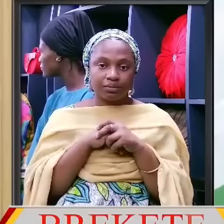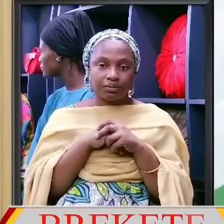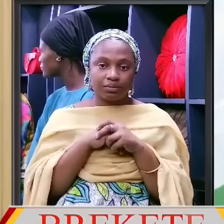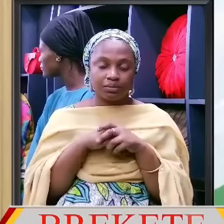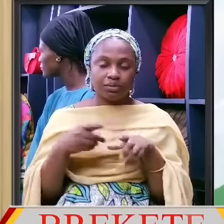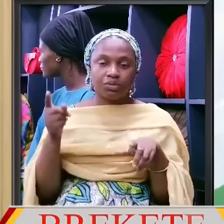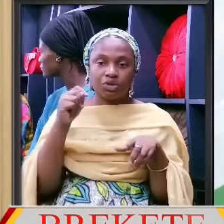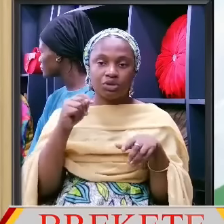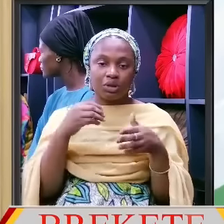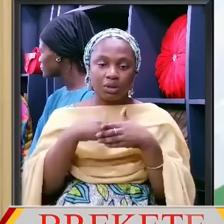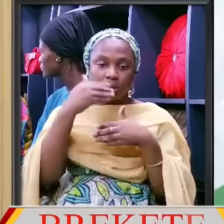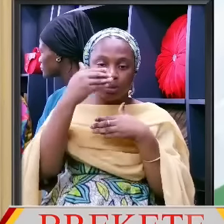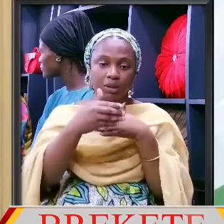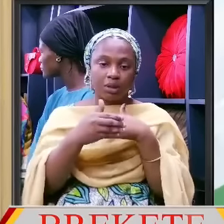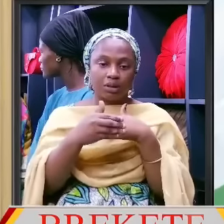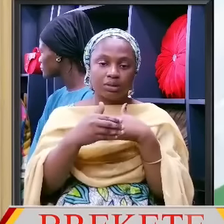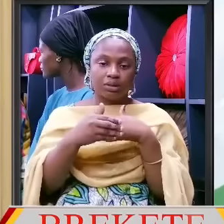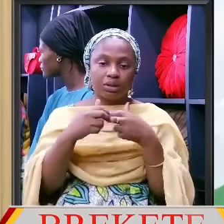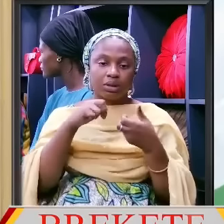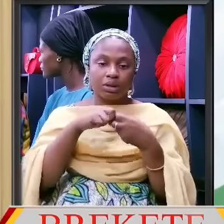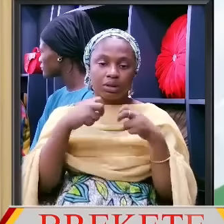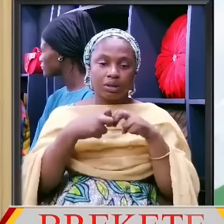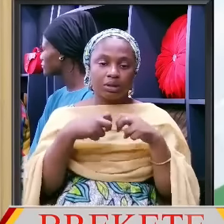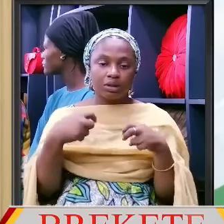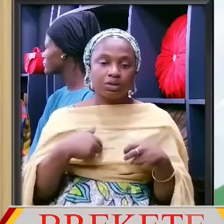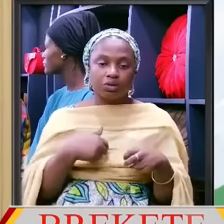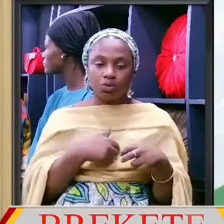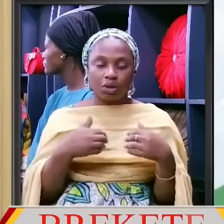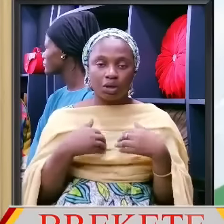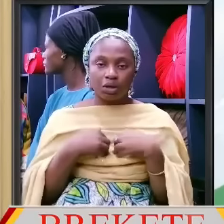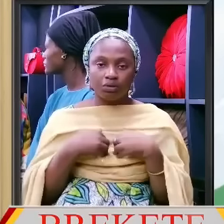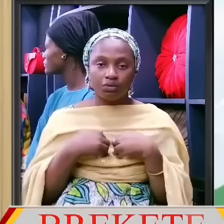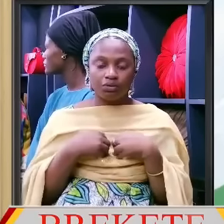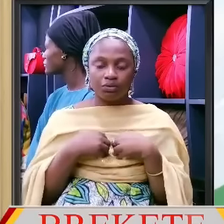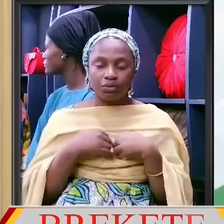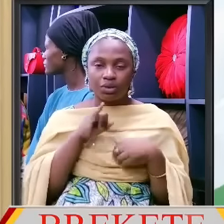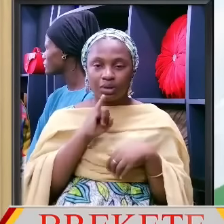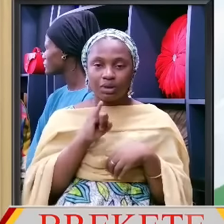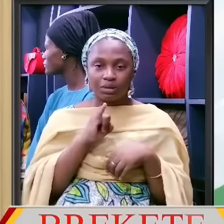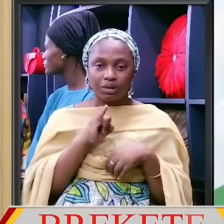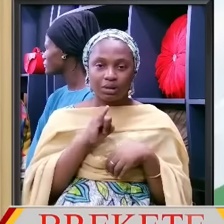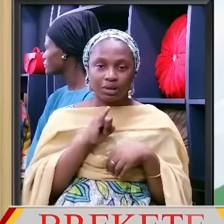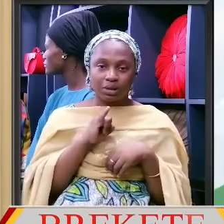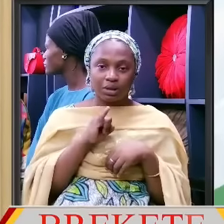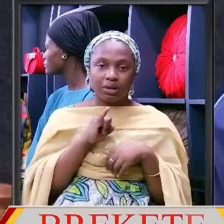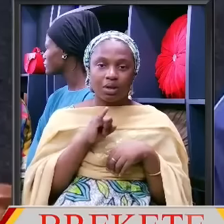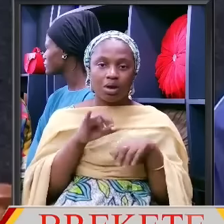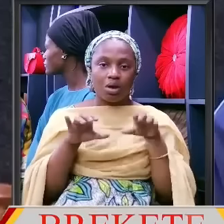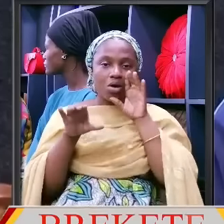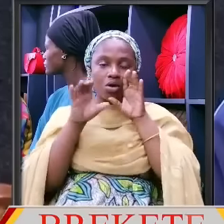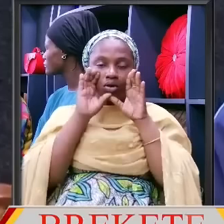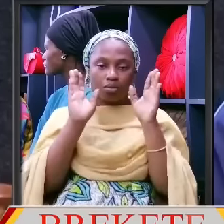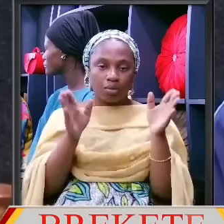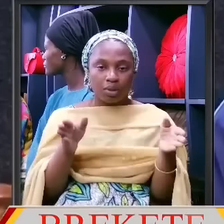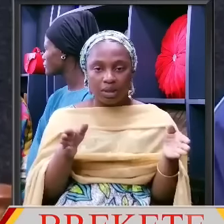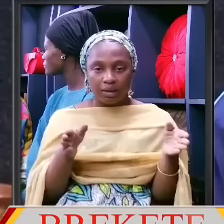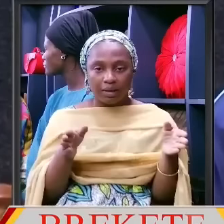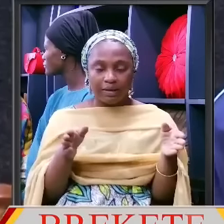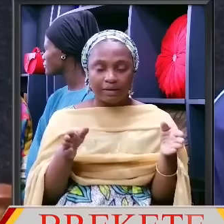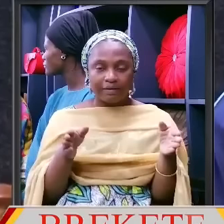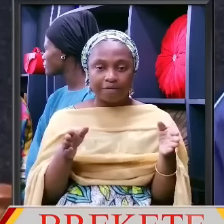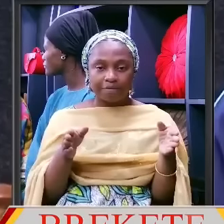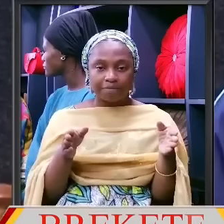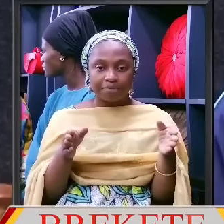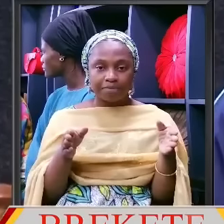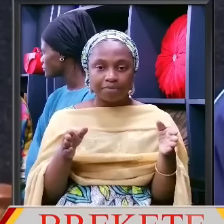The next case where we get now from complainant Martin Oliver Ndubisi. Mm. The respondent is Reverend Father